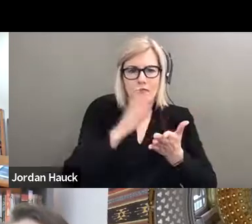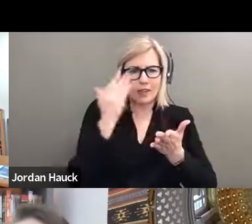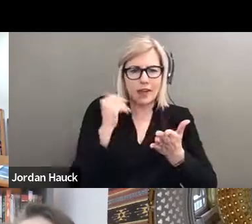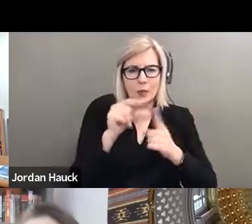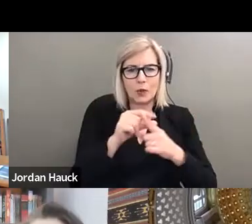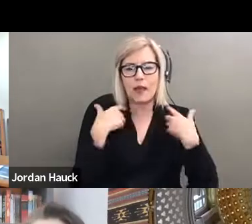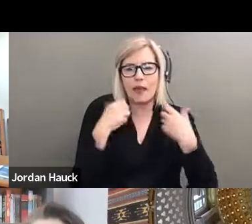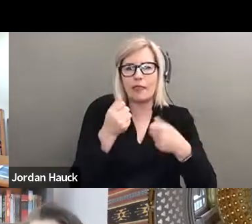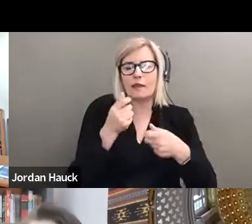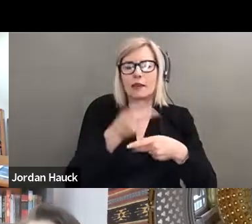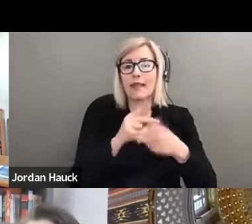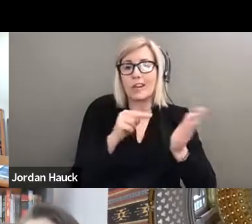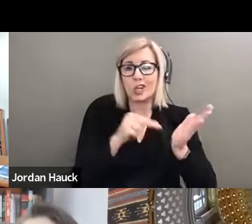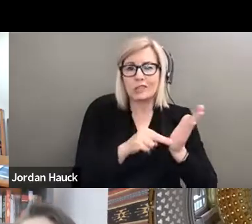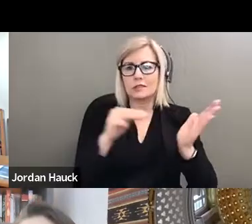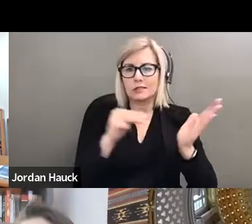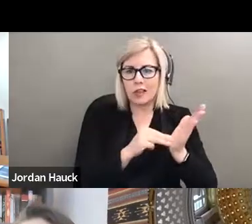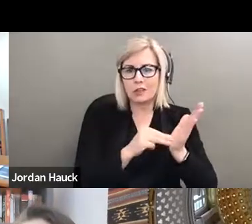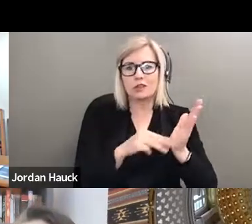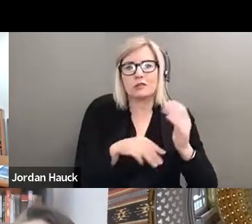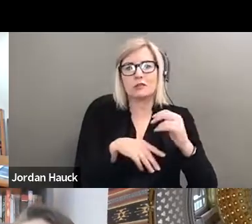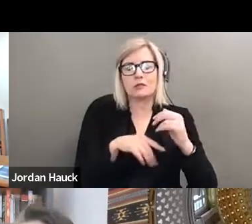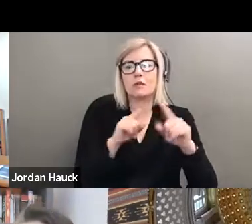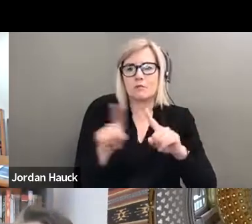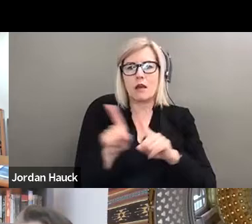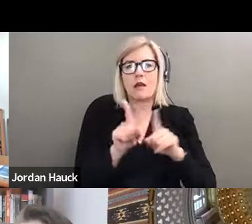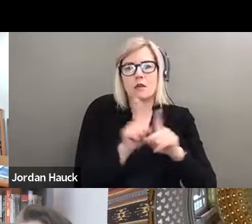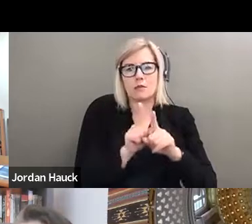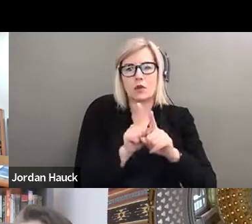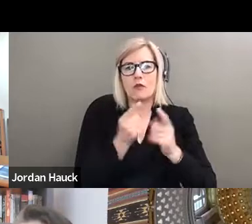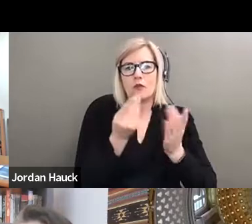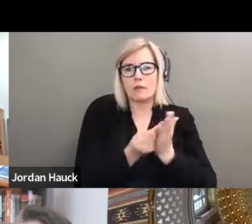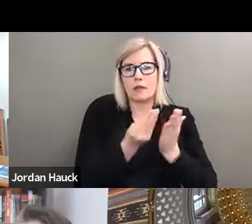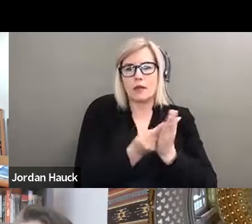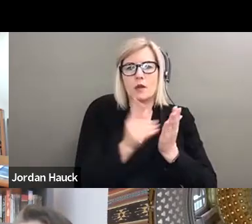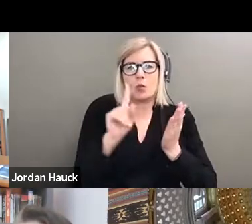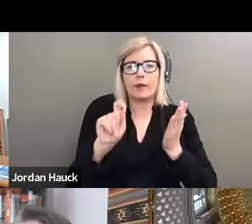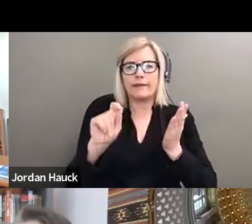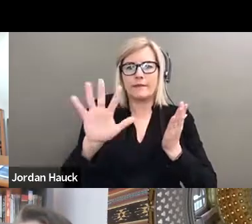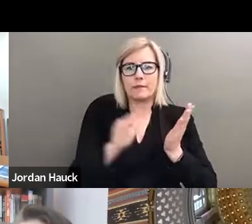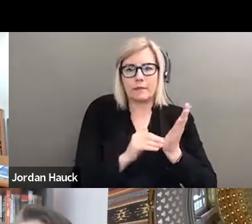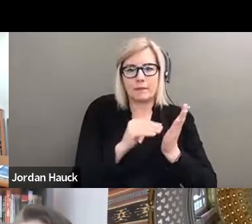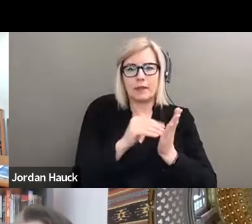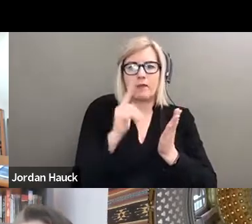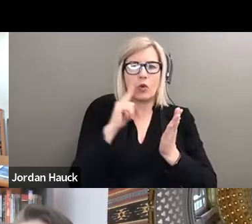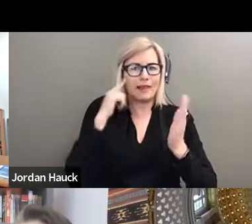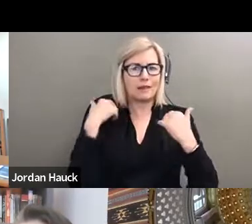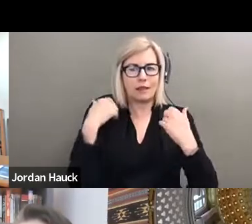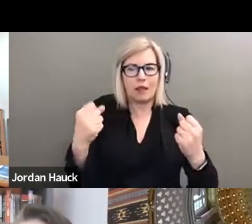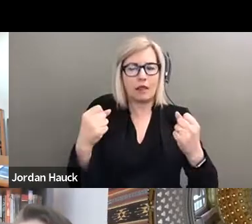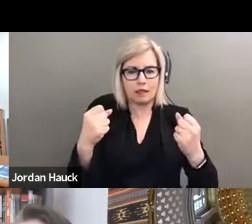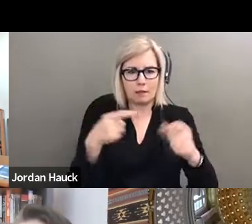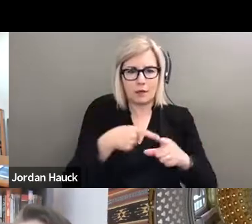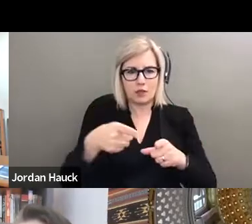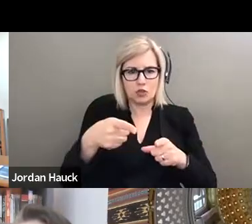like nurses, doctors. But there's also the funding, 1.5 million in there for that mental health professional